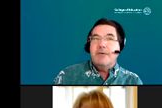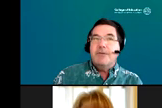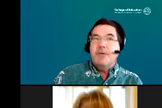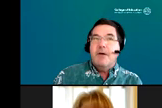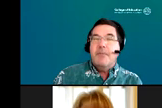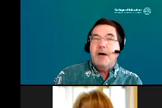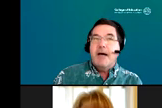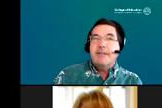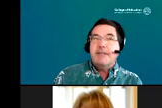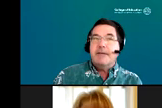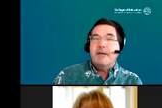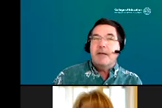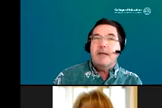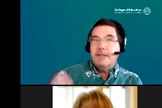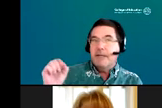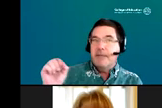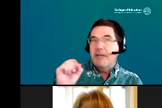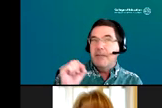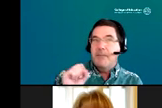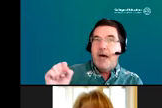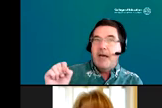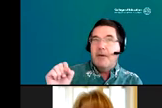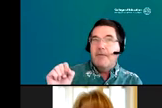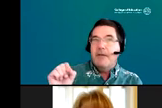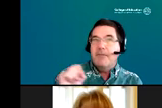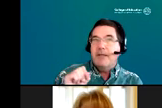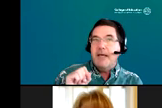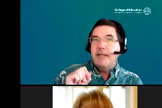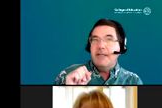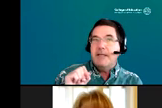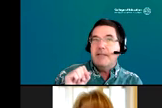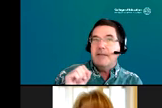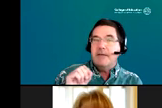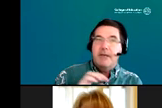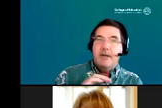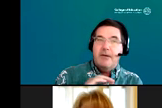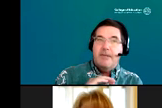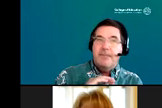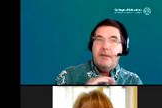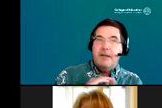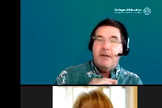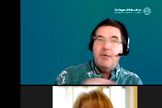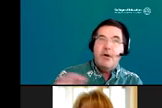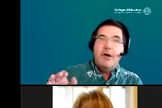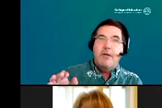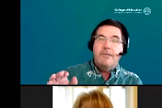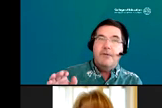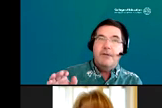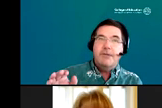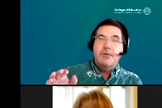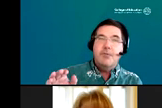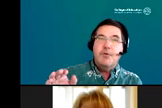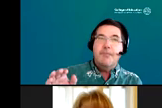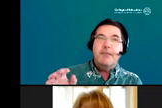That's also on the box. It's going to be at the bottom of it. It'll be it'll be a URL for